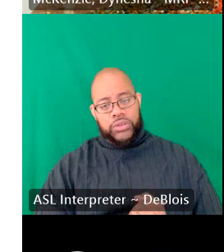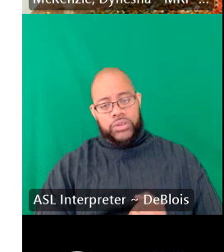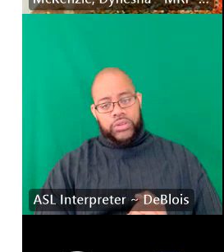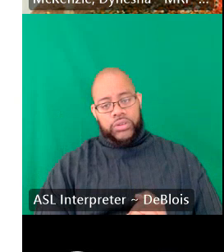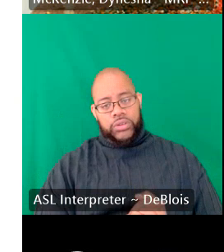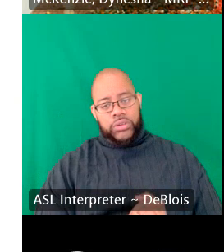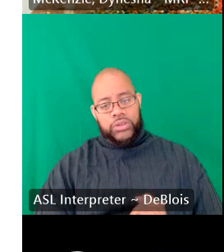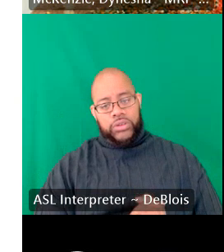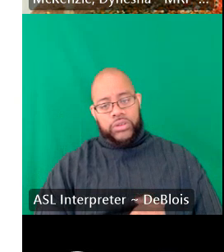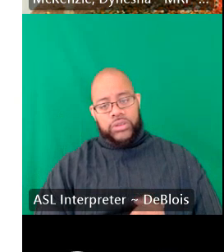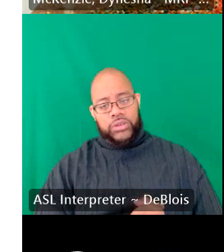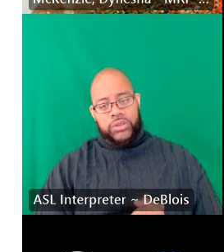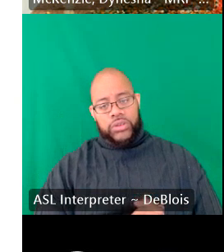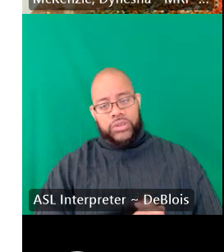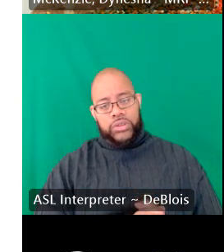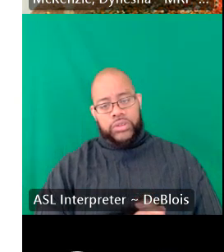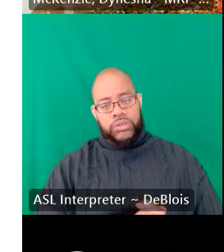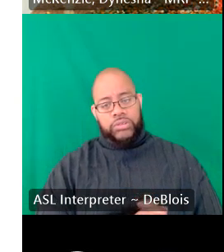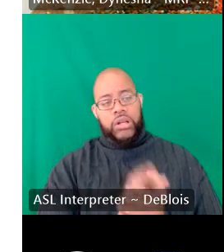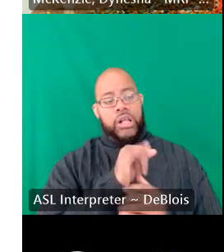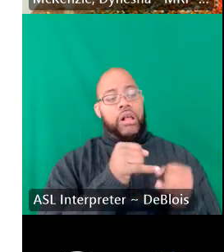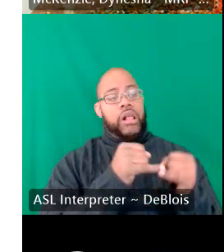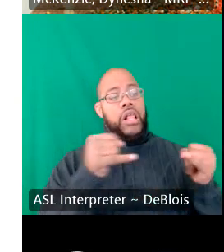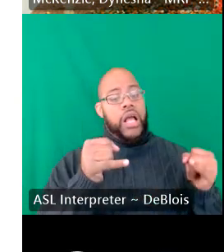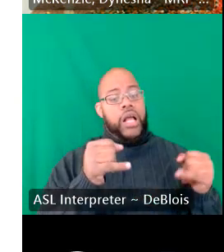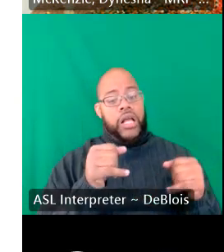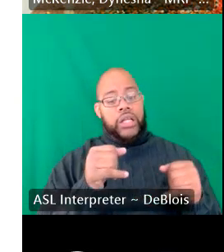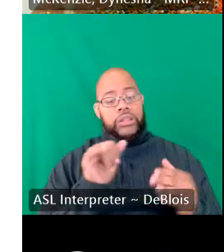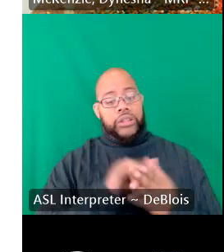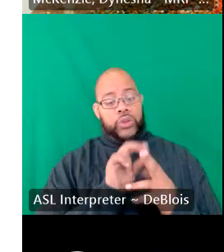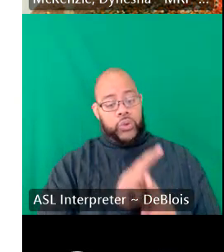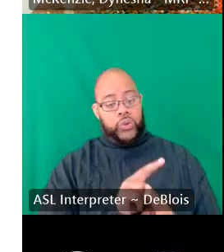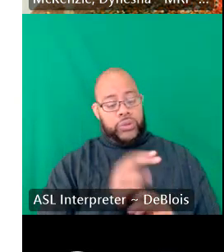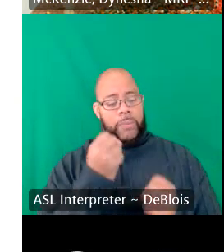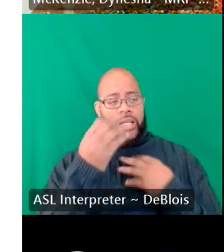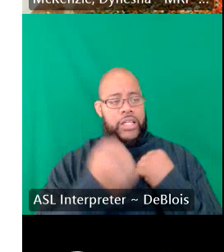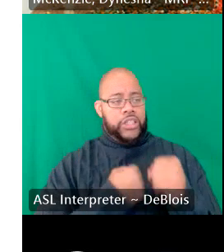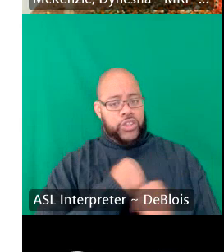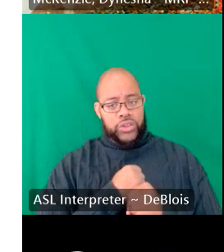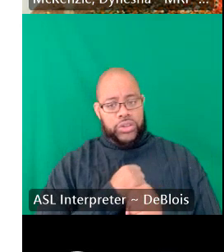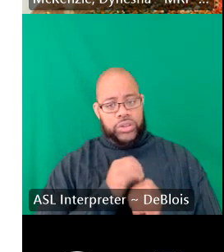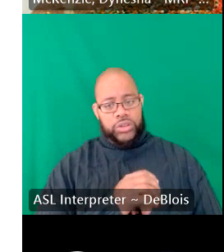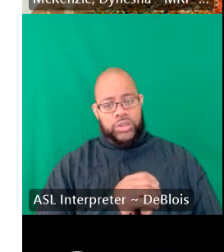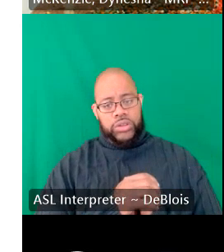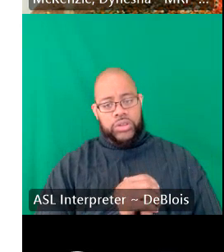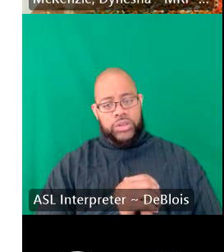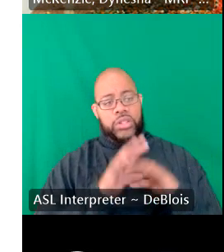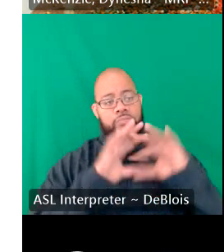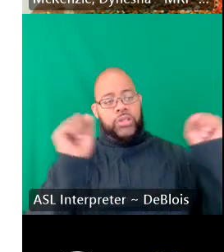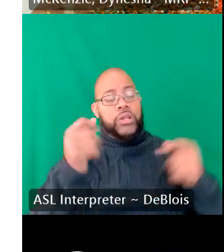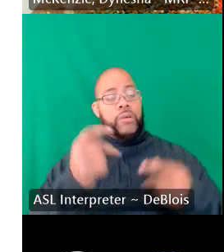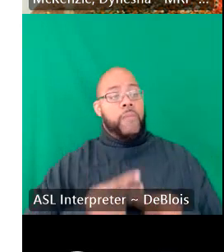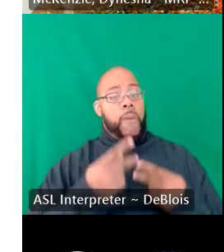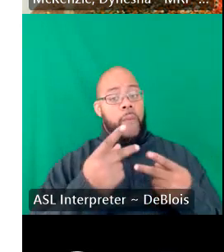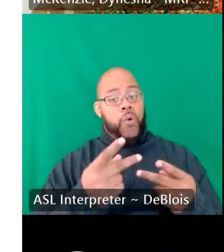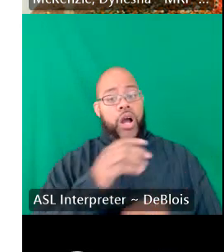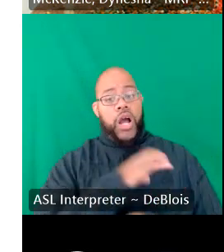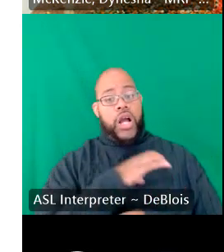you know, the line that has been used for many years is the president proposes and